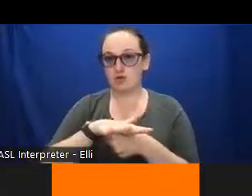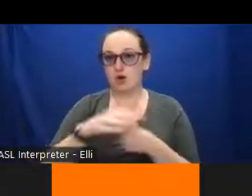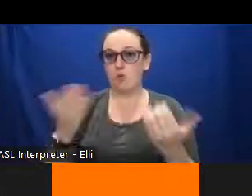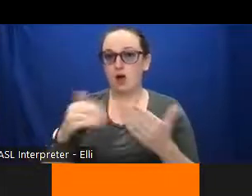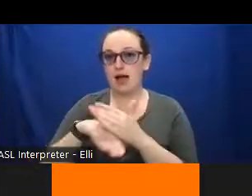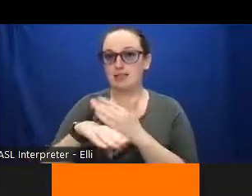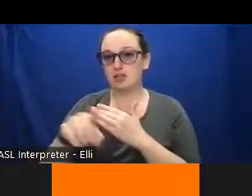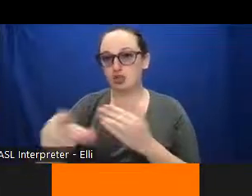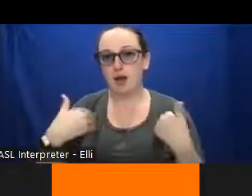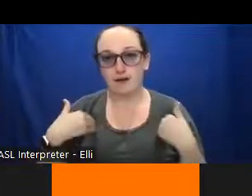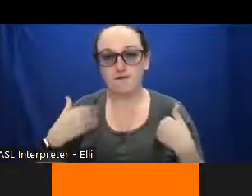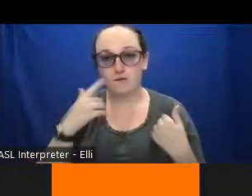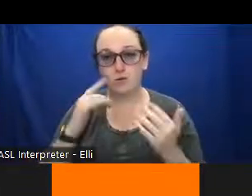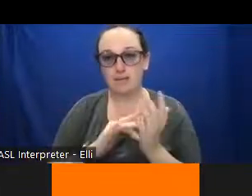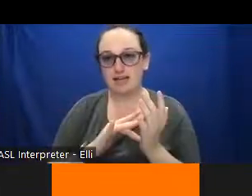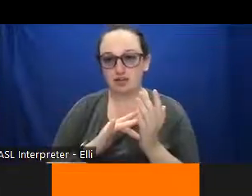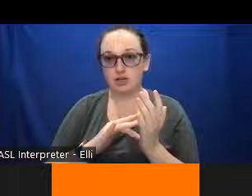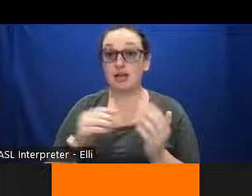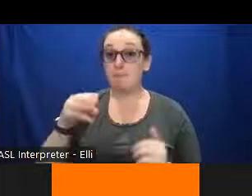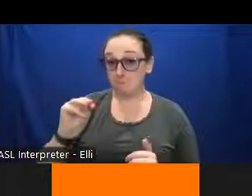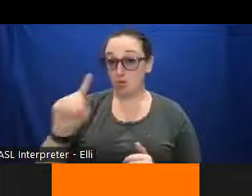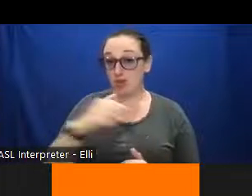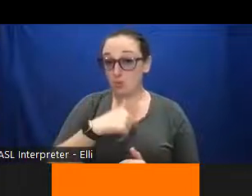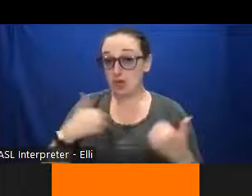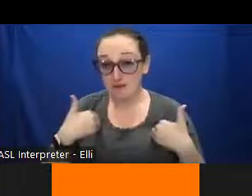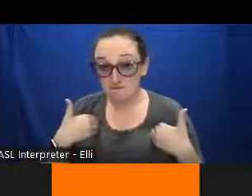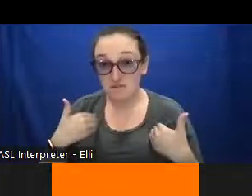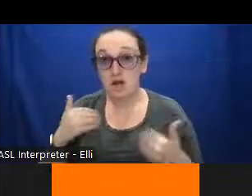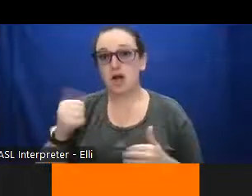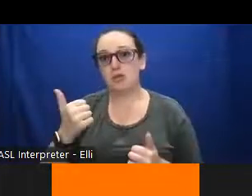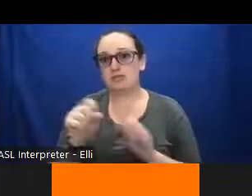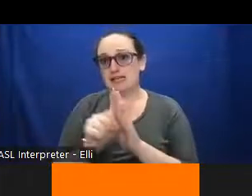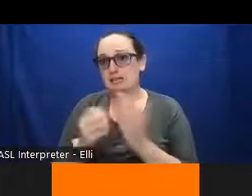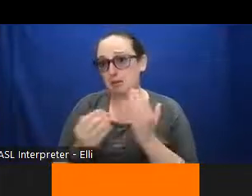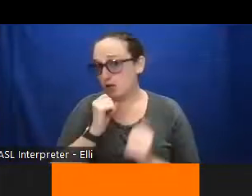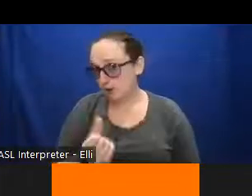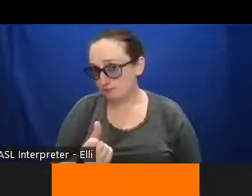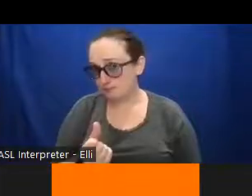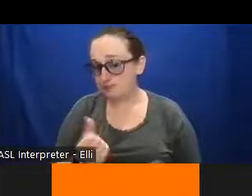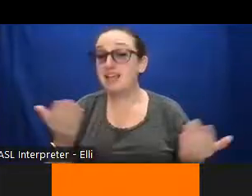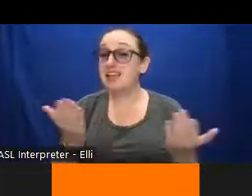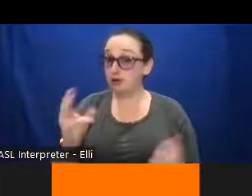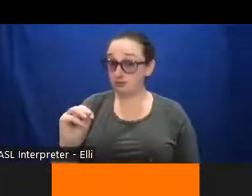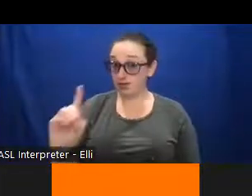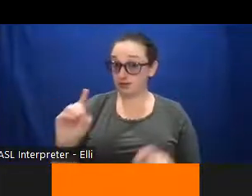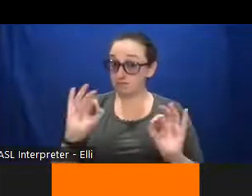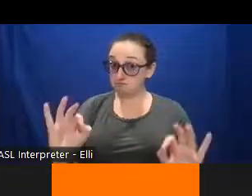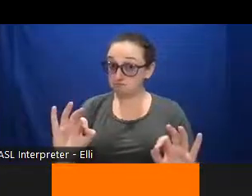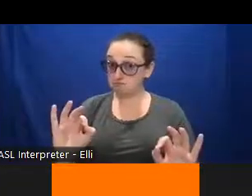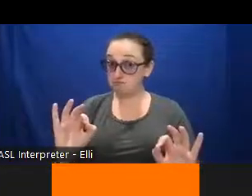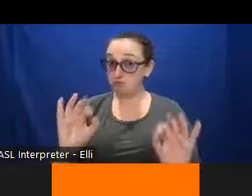will have to that medication, and by state. Here in Maryland, the great thing is